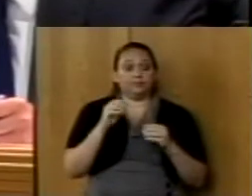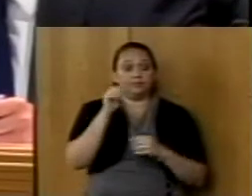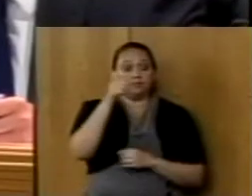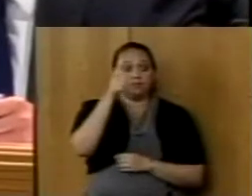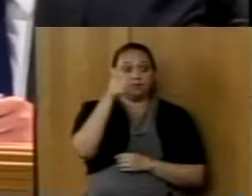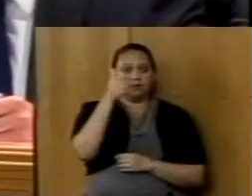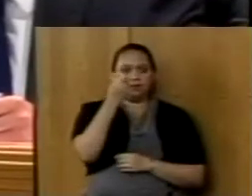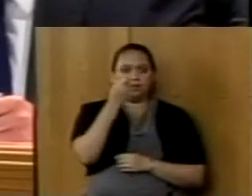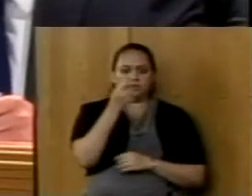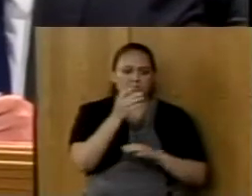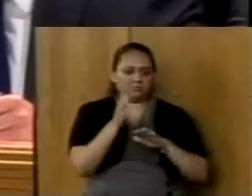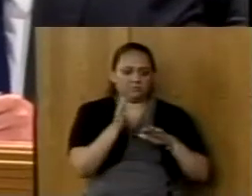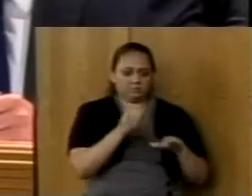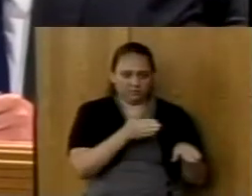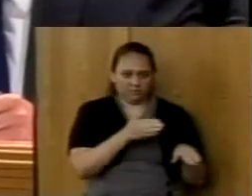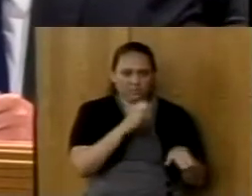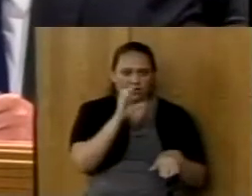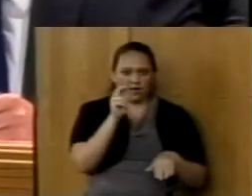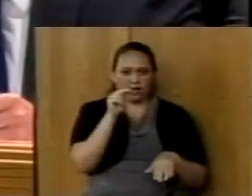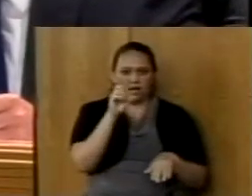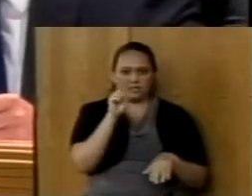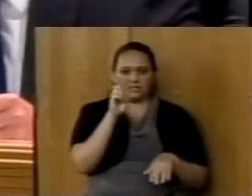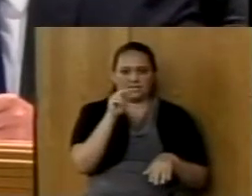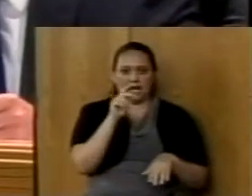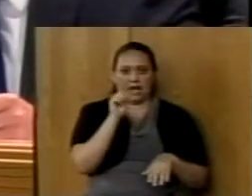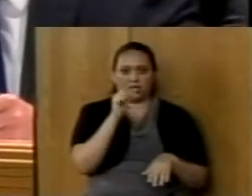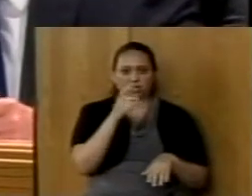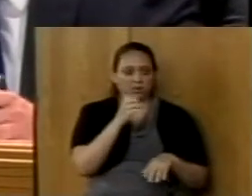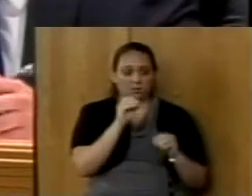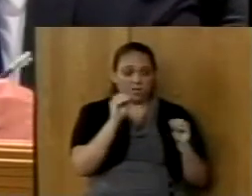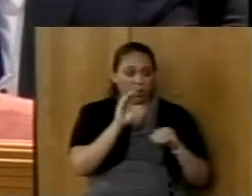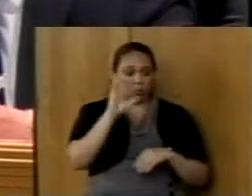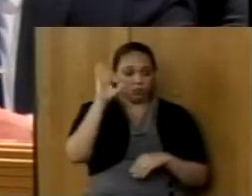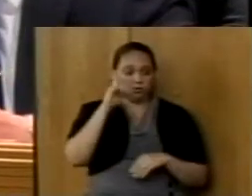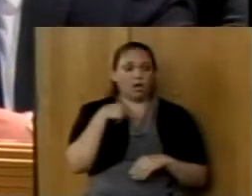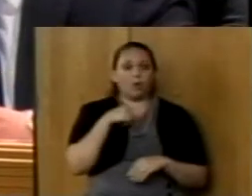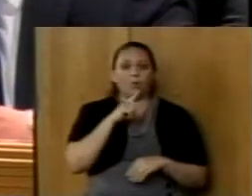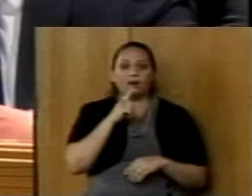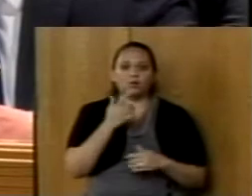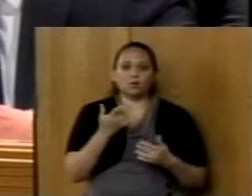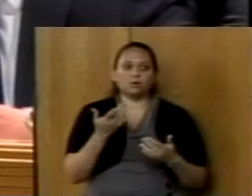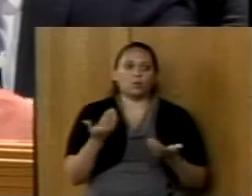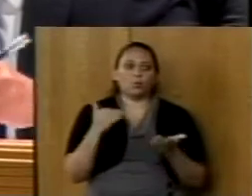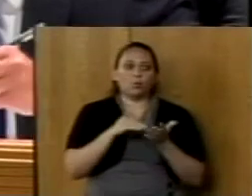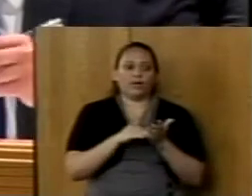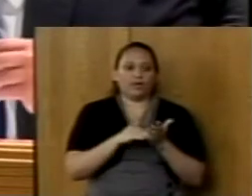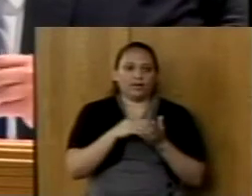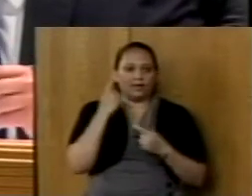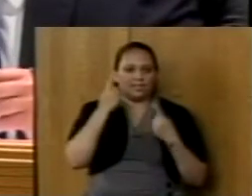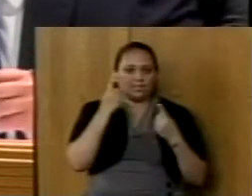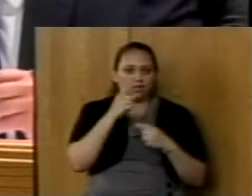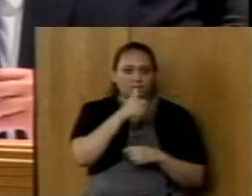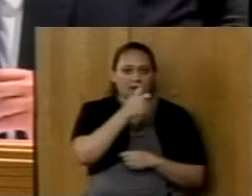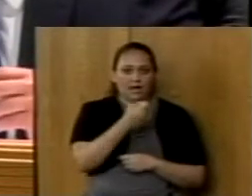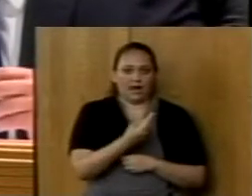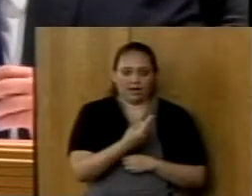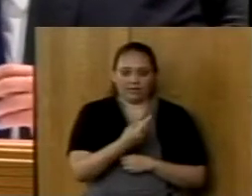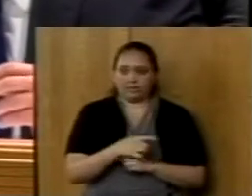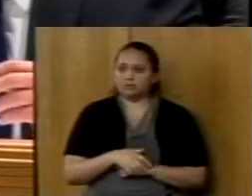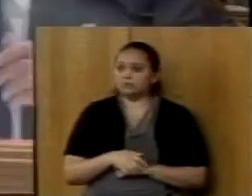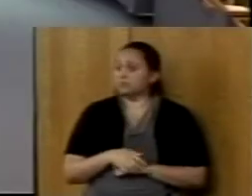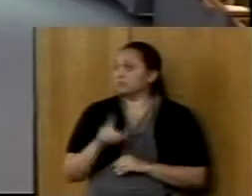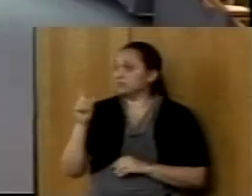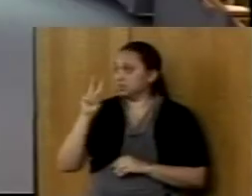and 11, I think went under consent agenda, but there was no motion, so I'd like to move to reconsider item 10 and 11, which are board member requests. Do I have a